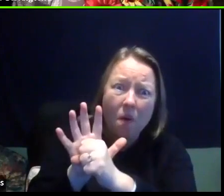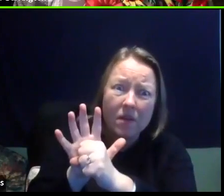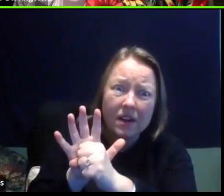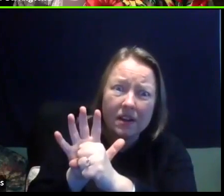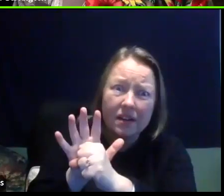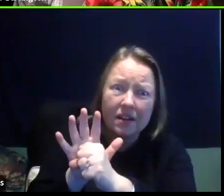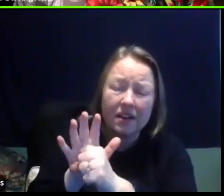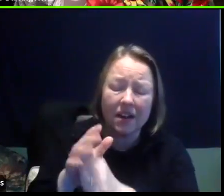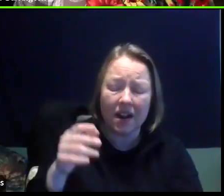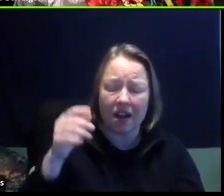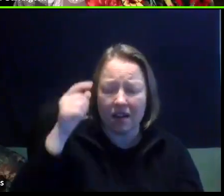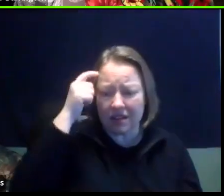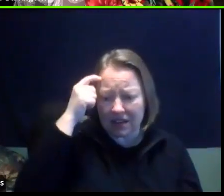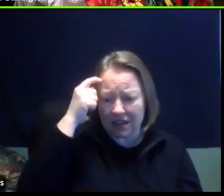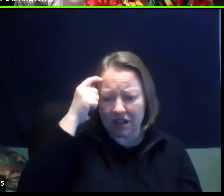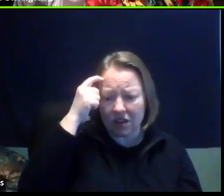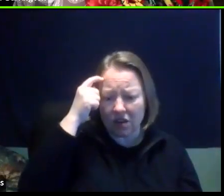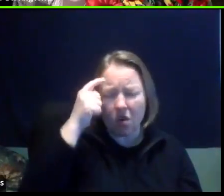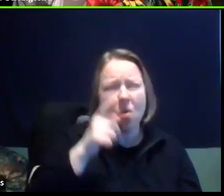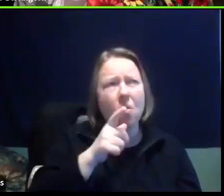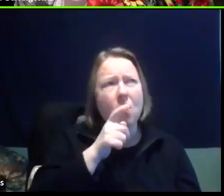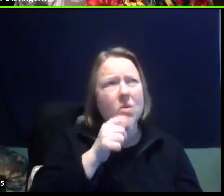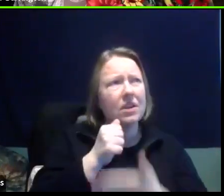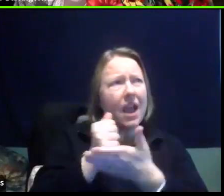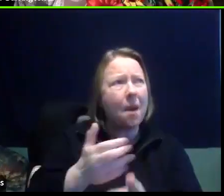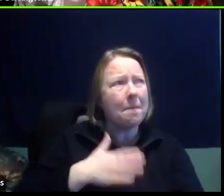I'm looking, who is going to help my son?